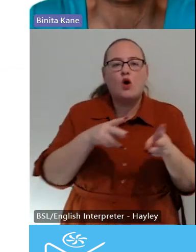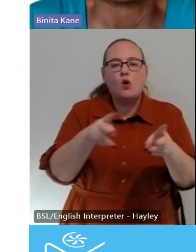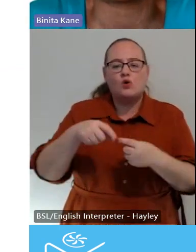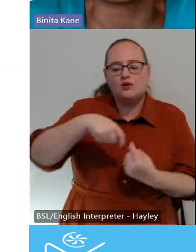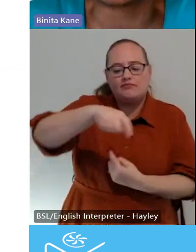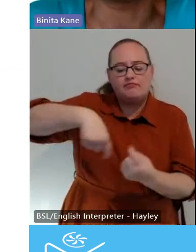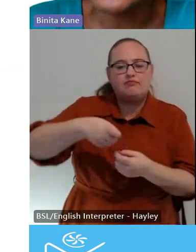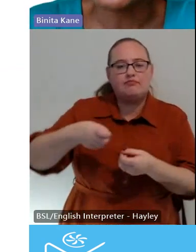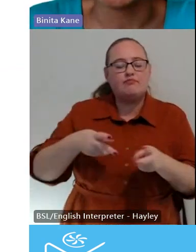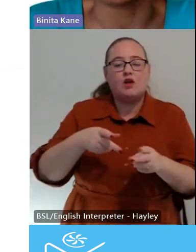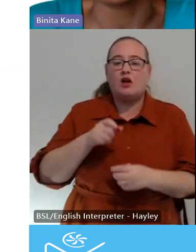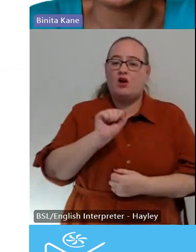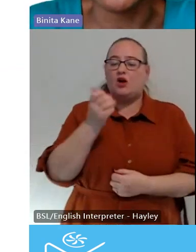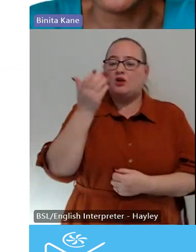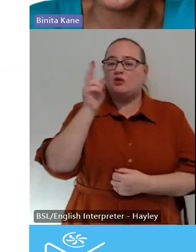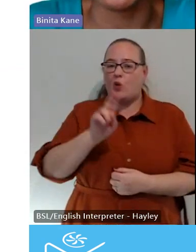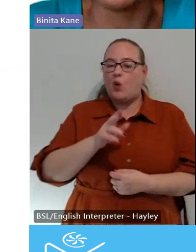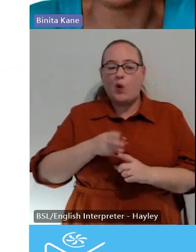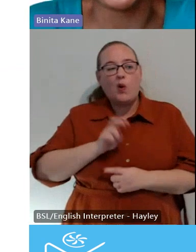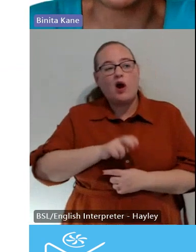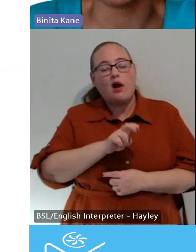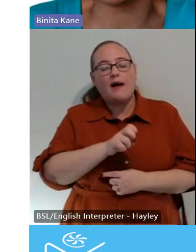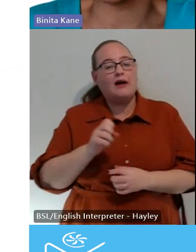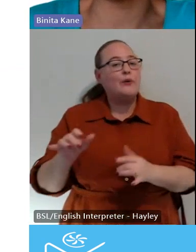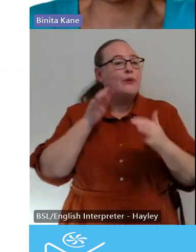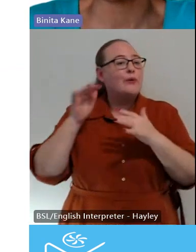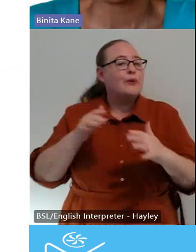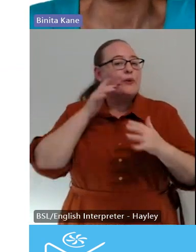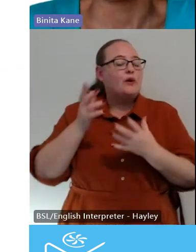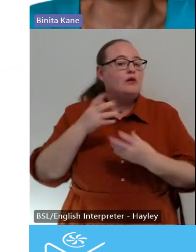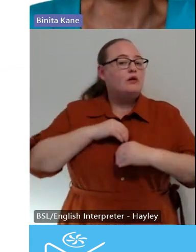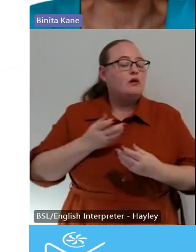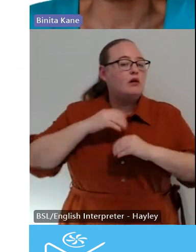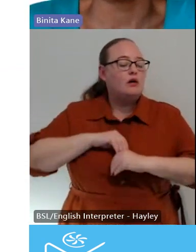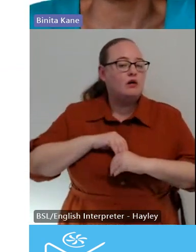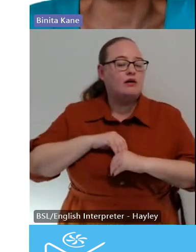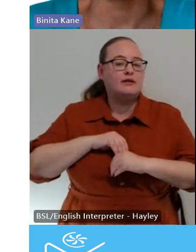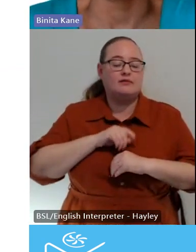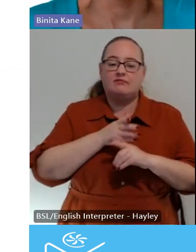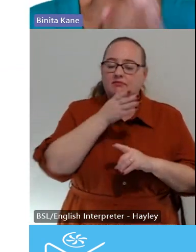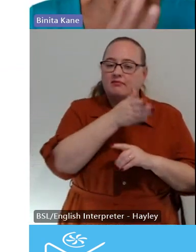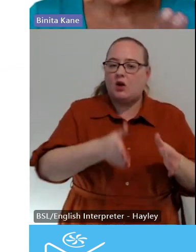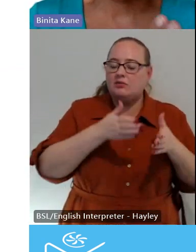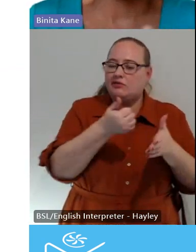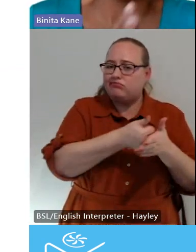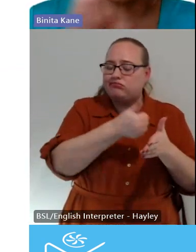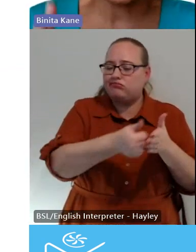school. And she had multiple admissions to hospital with her asthma. And each of those admissions was